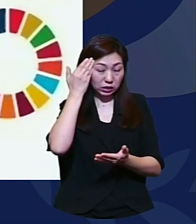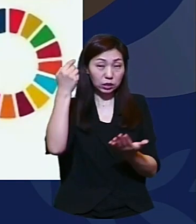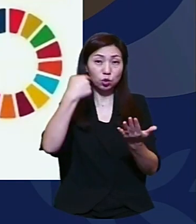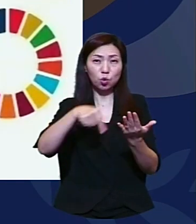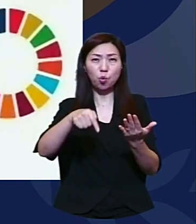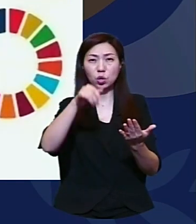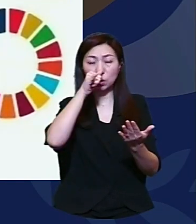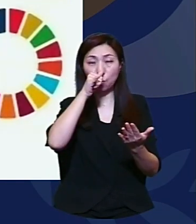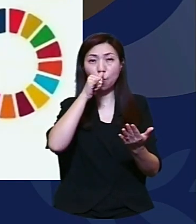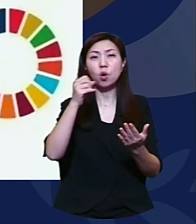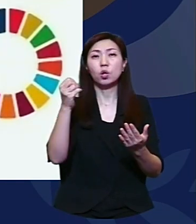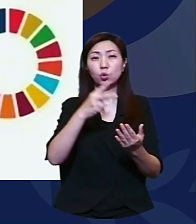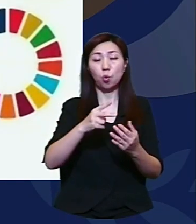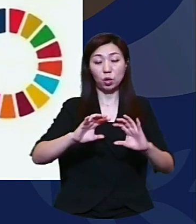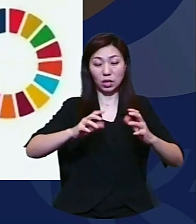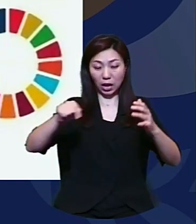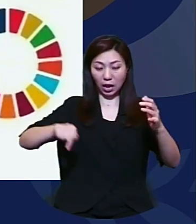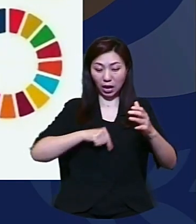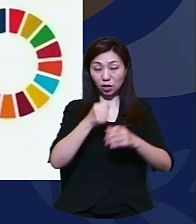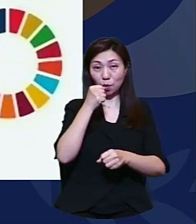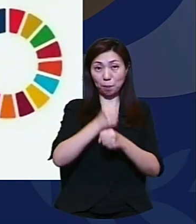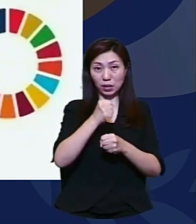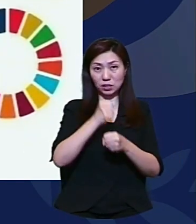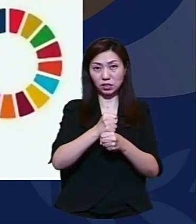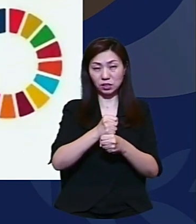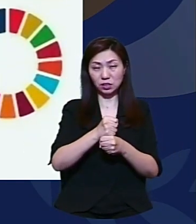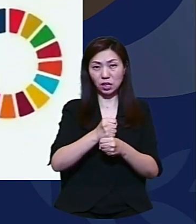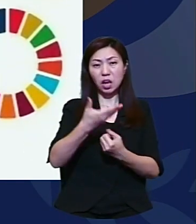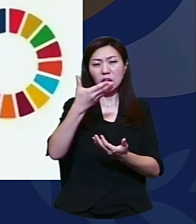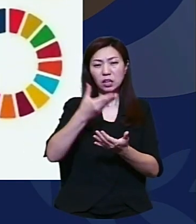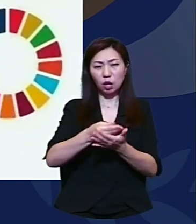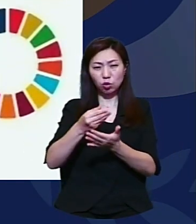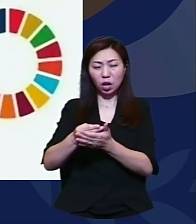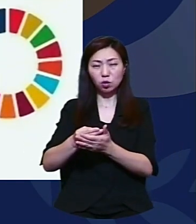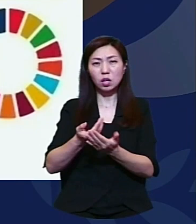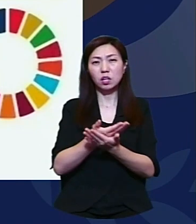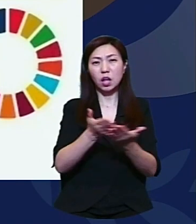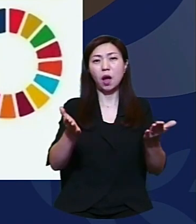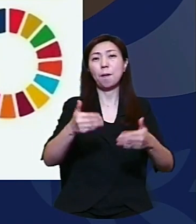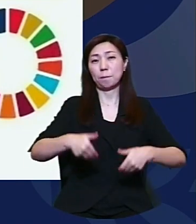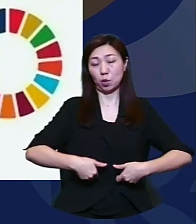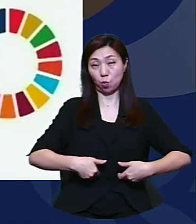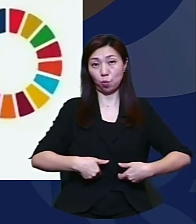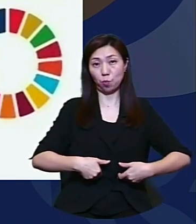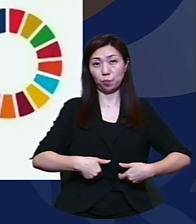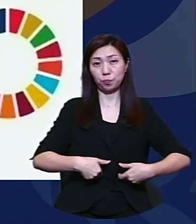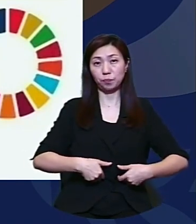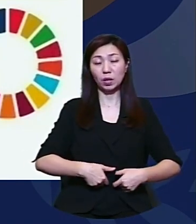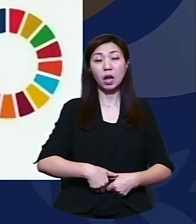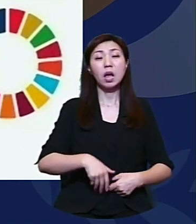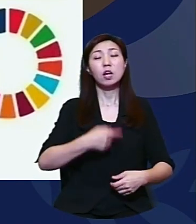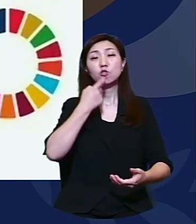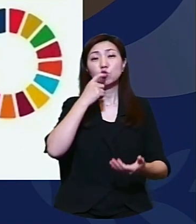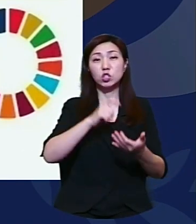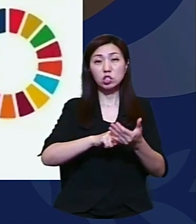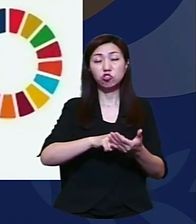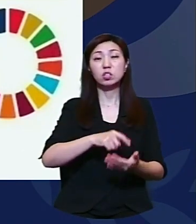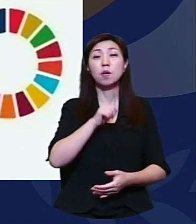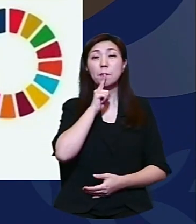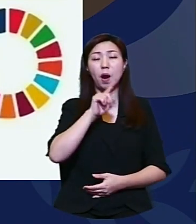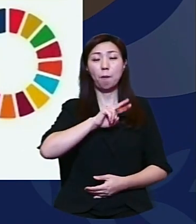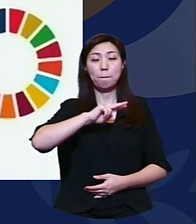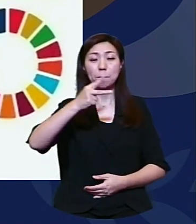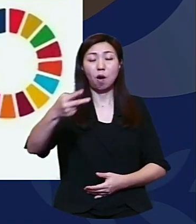literacy, promoting locally developed content in appropriate languages. That language piece is